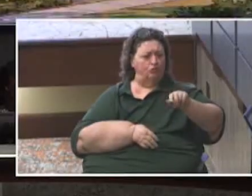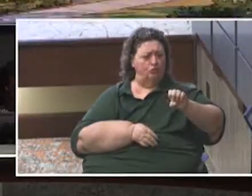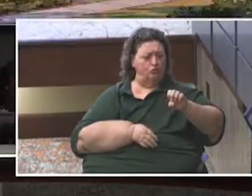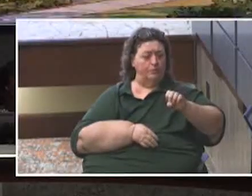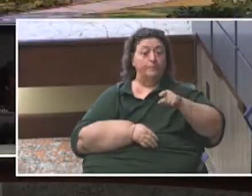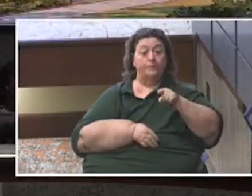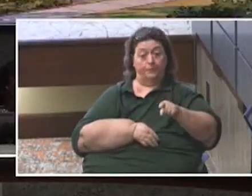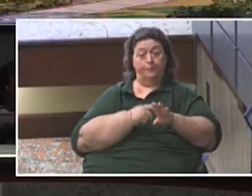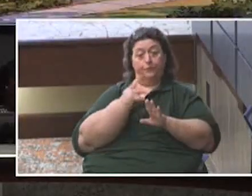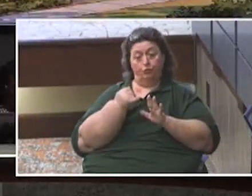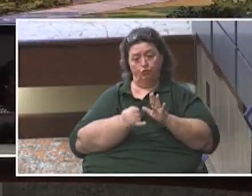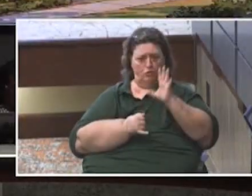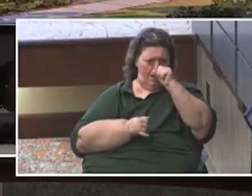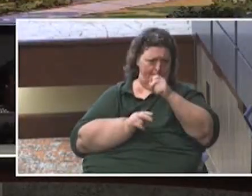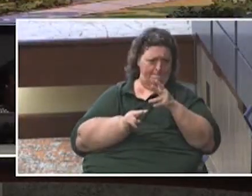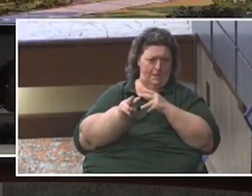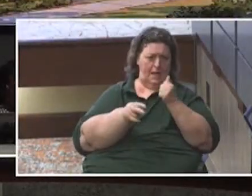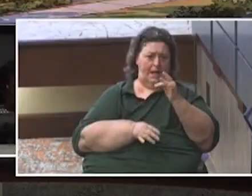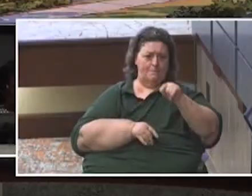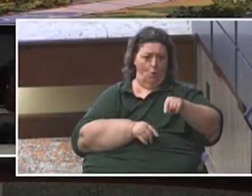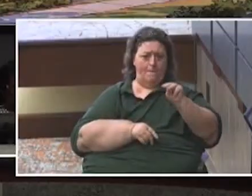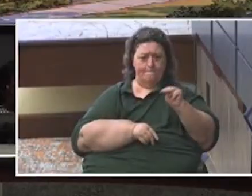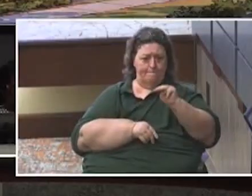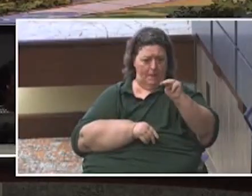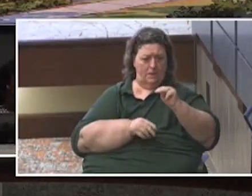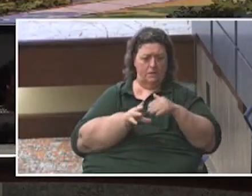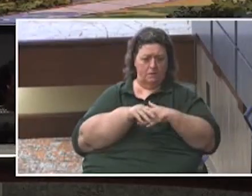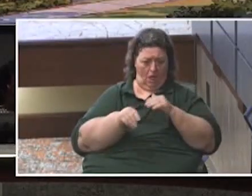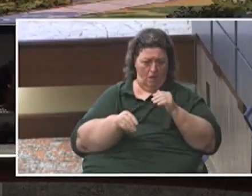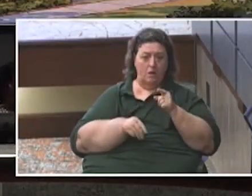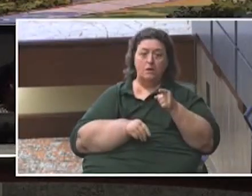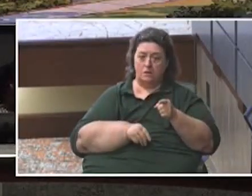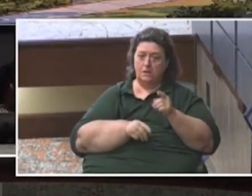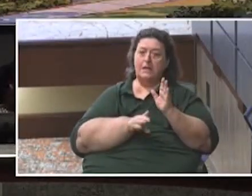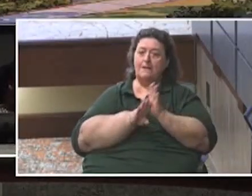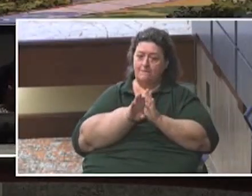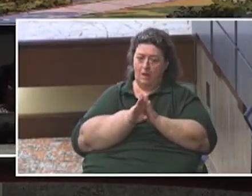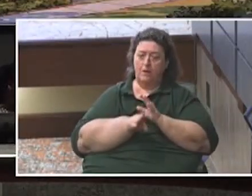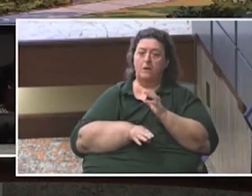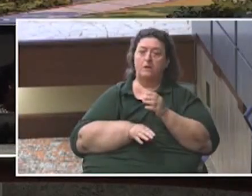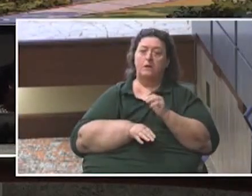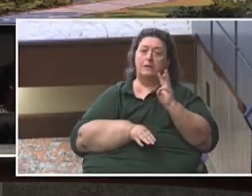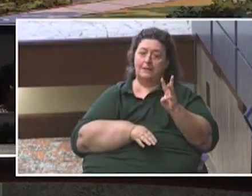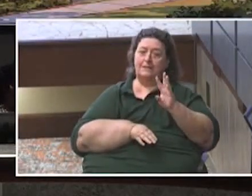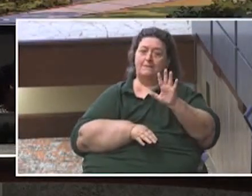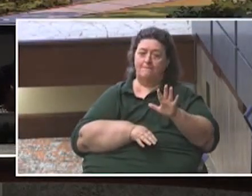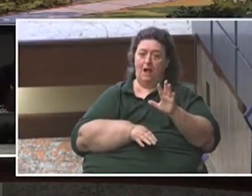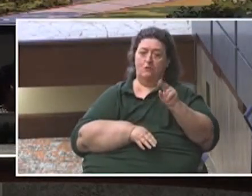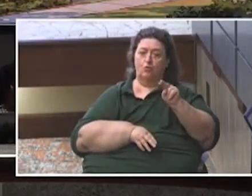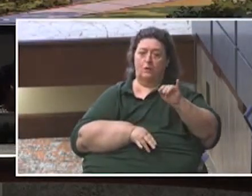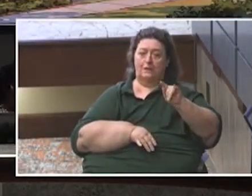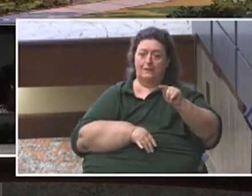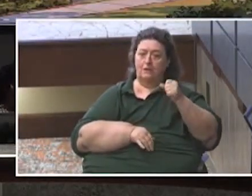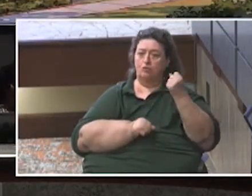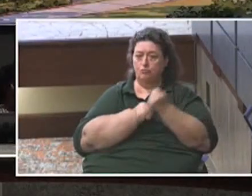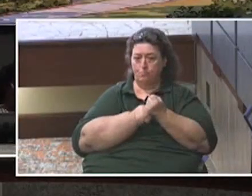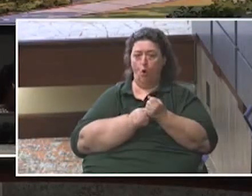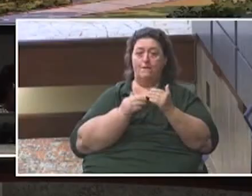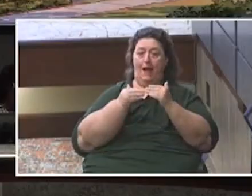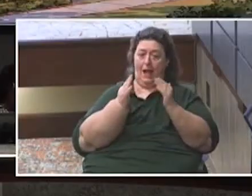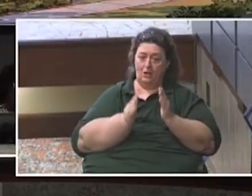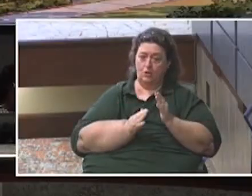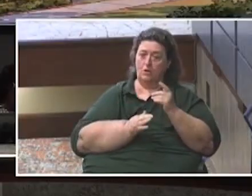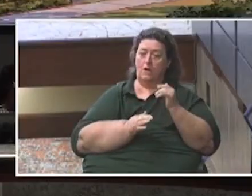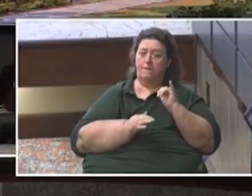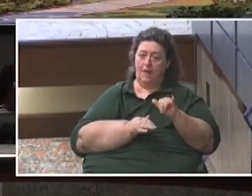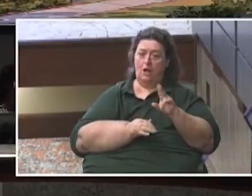This project, estimated at $18.7 million, is the development of 65 units of supportive housing,